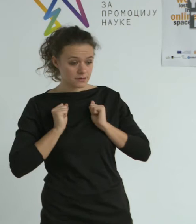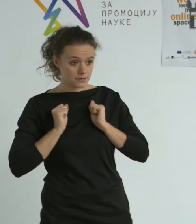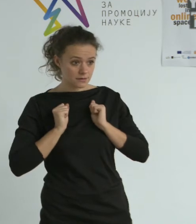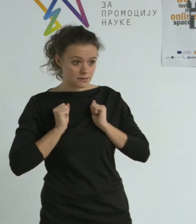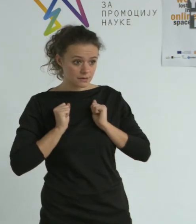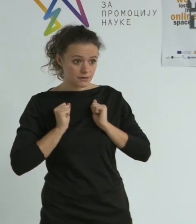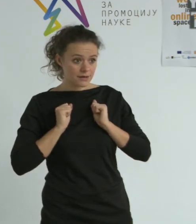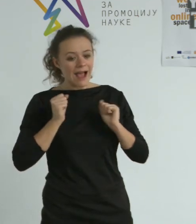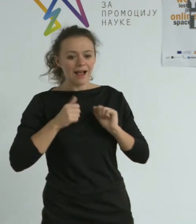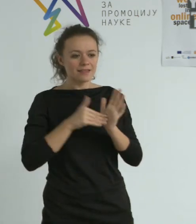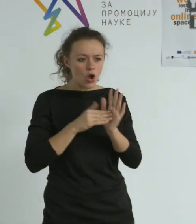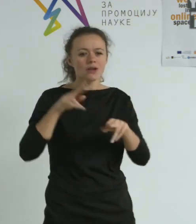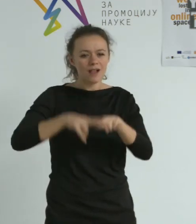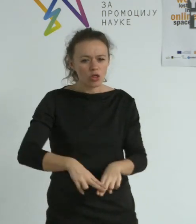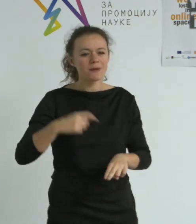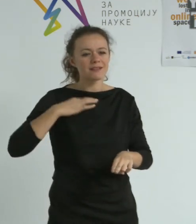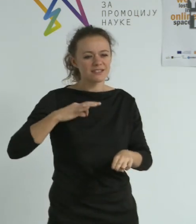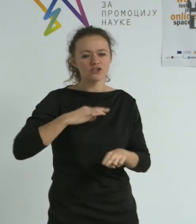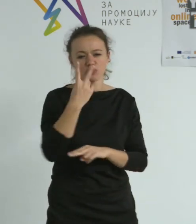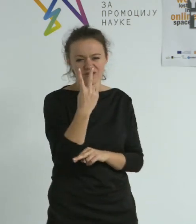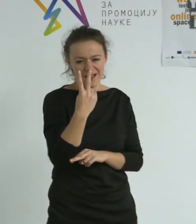two more assignments